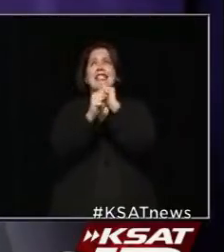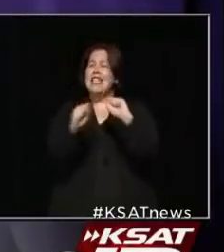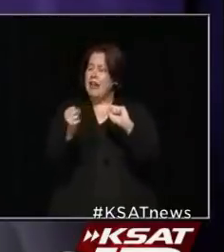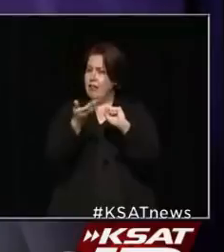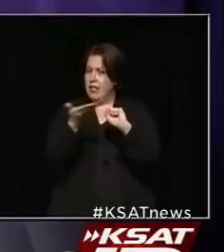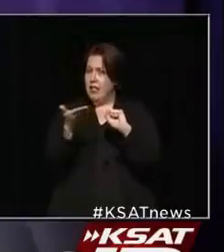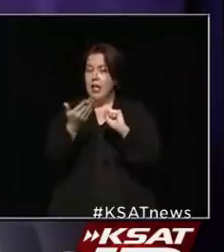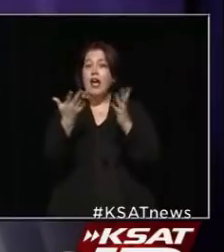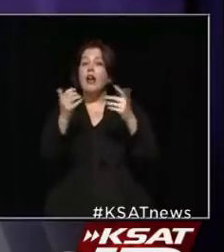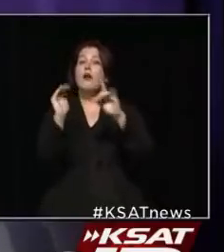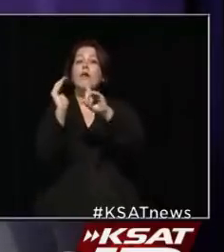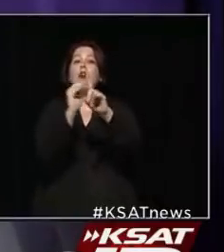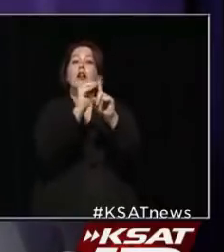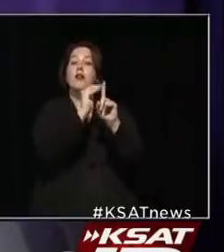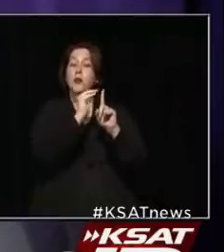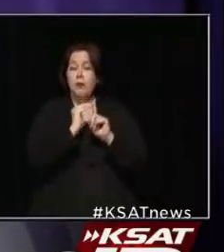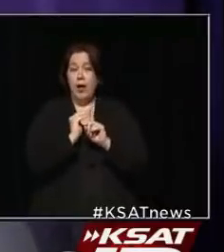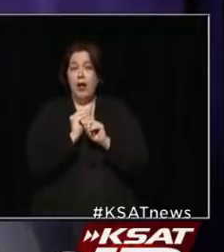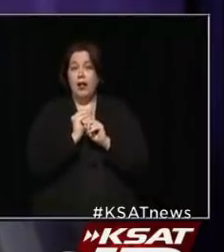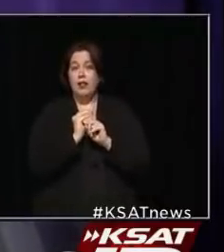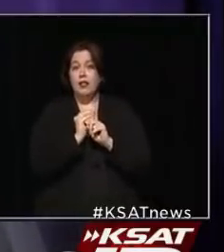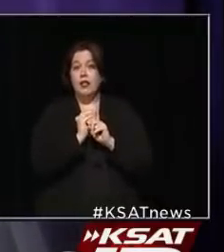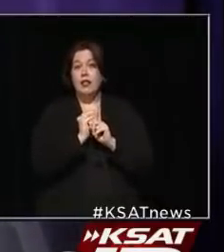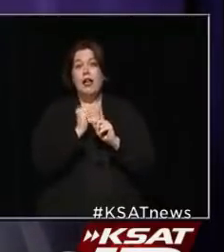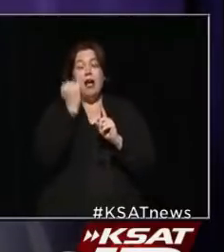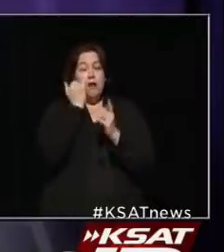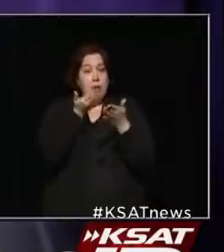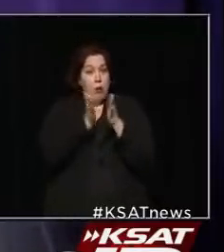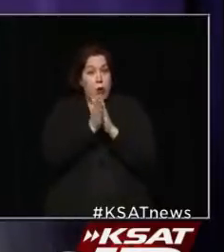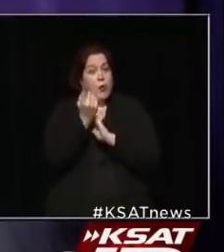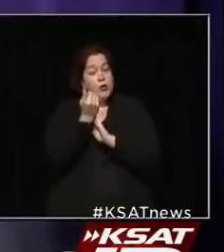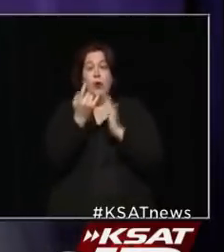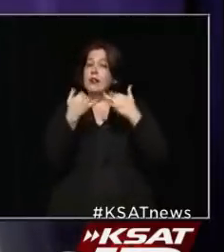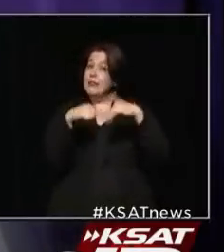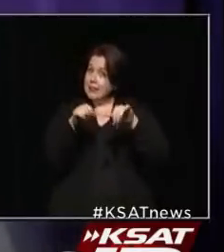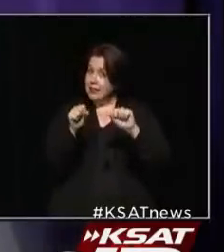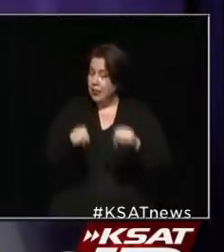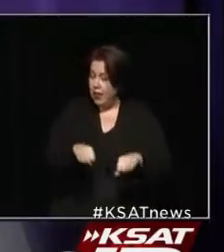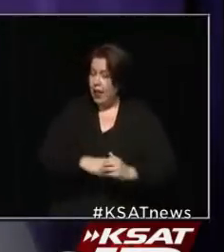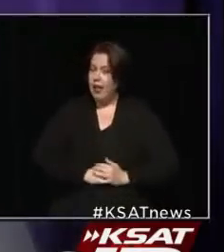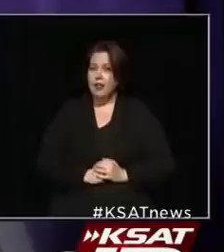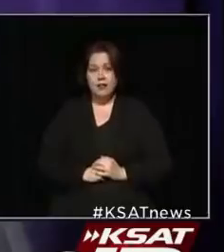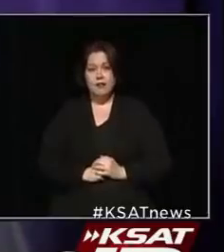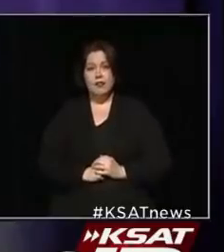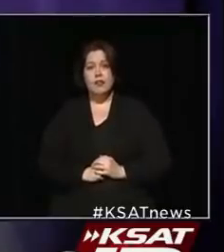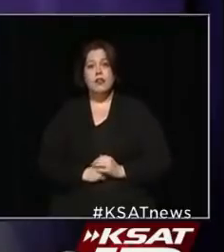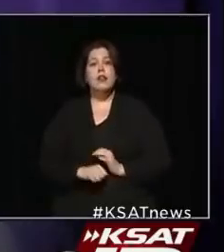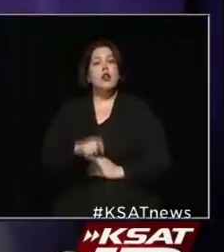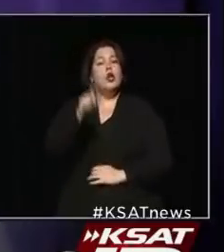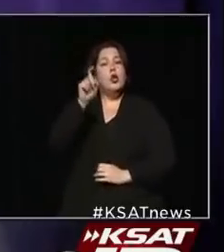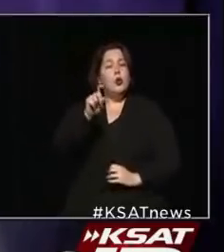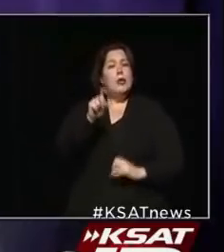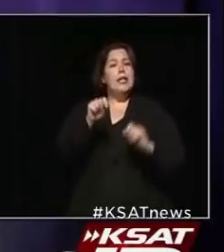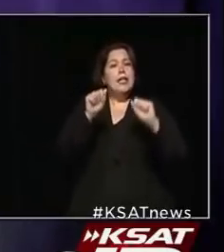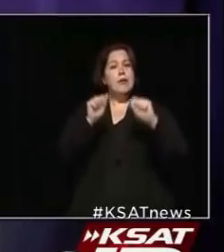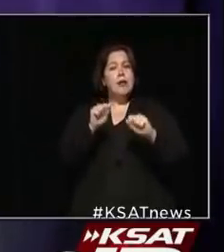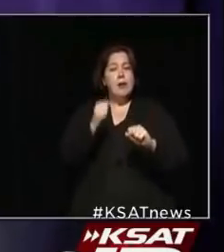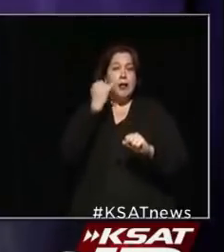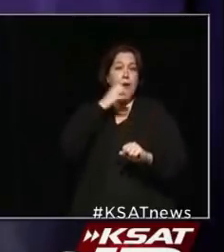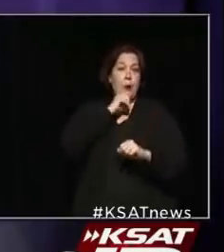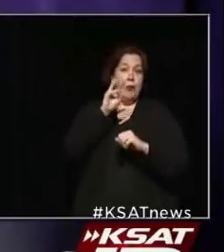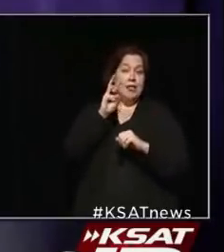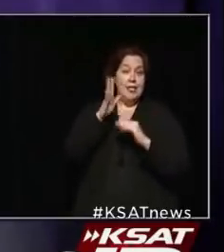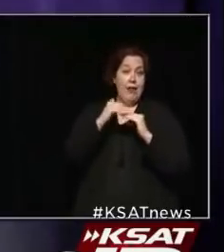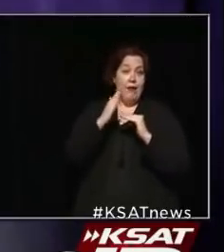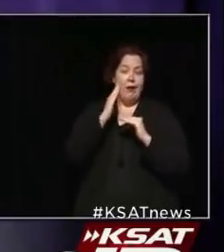remind everybody that if requesting one, you still can do that. And you have to be able to, if you're 65 and